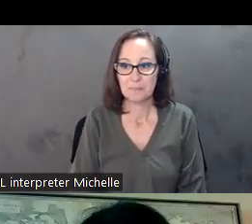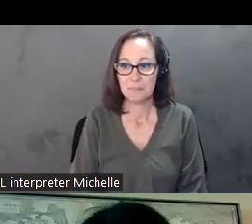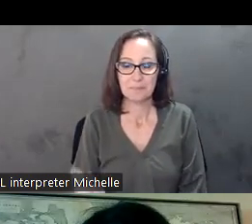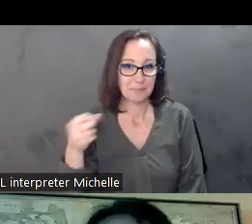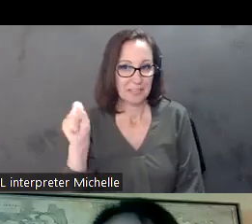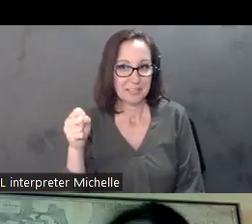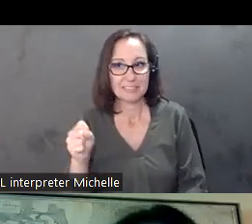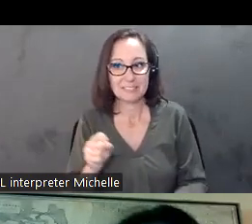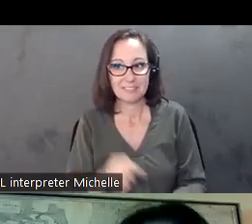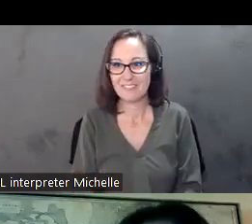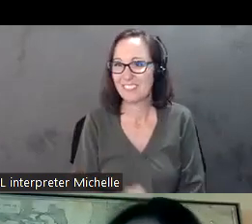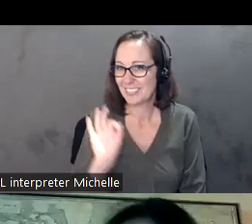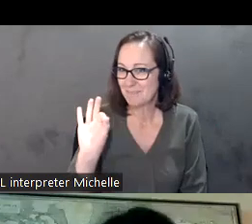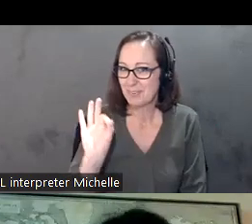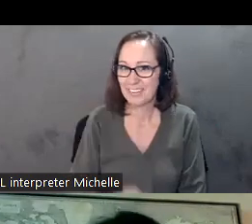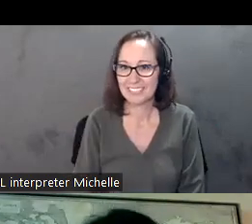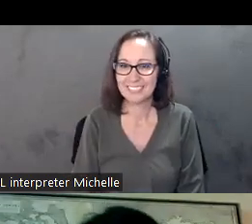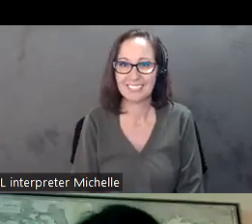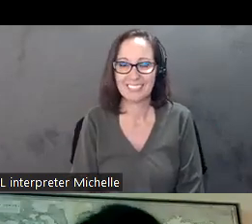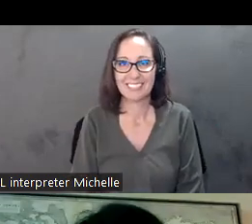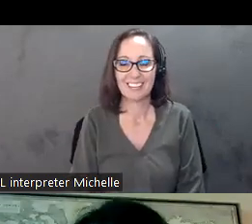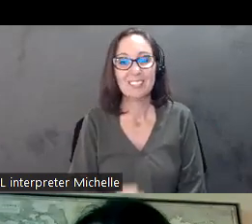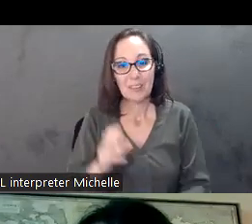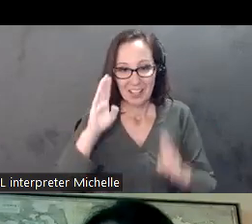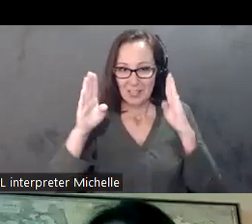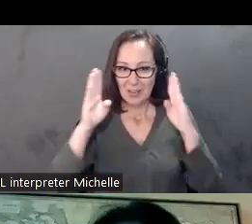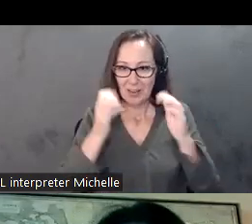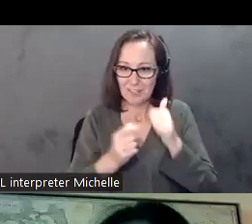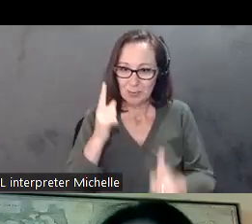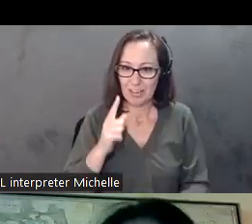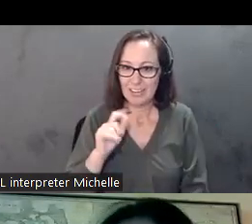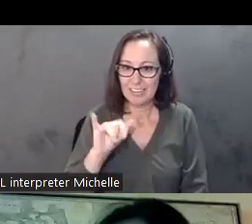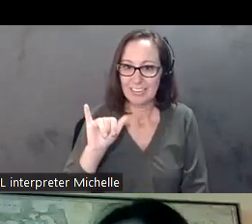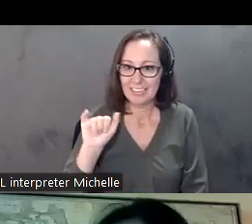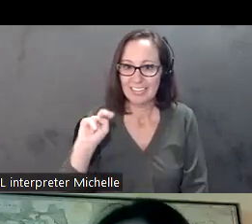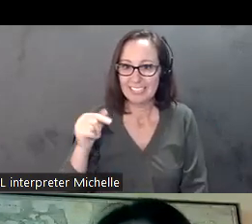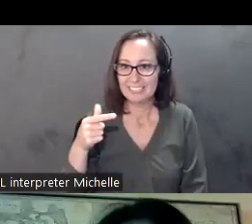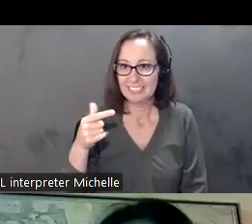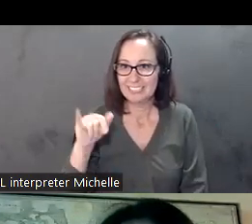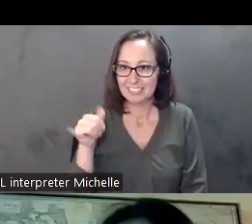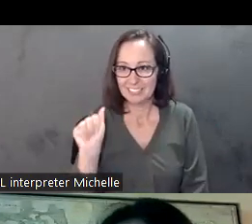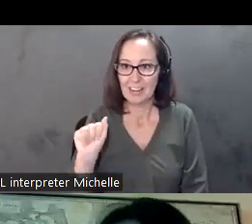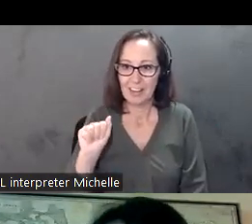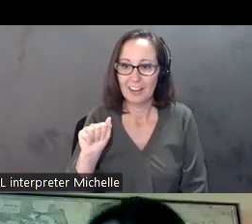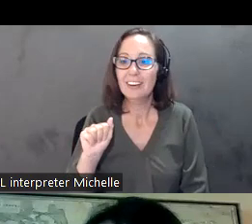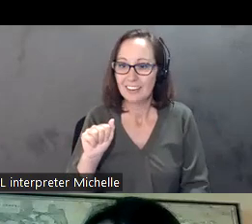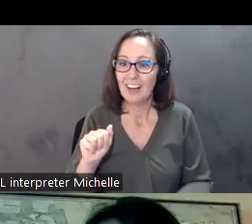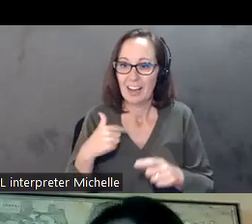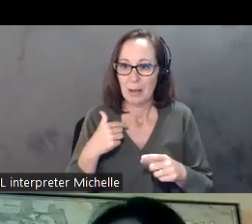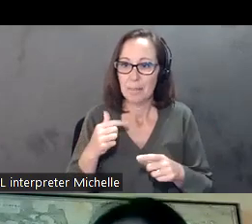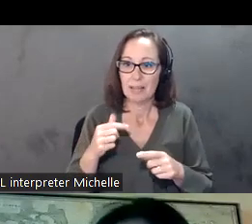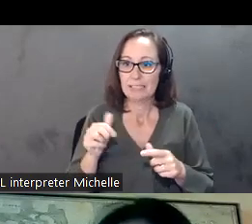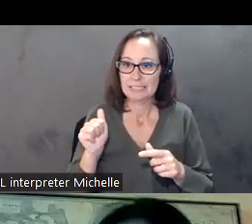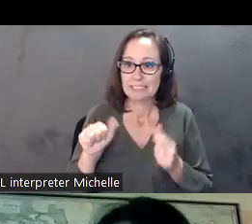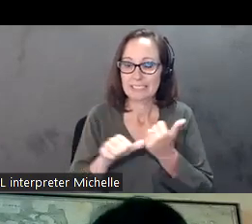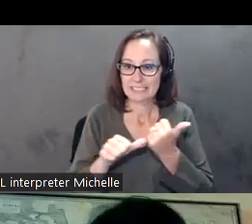Yes, we can see them. Okay, perfect. So hello, everyone. I'm Yingjia Huang. I'm the Assistant Deputy Director over